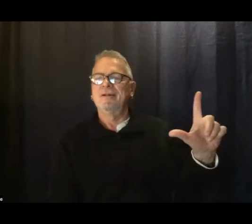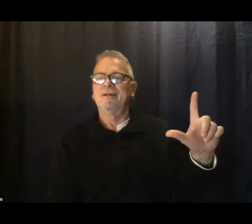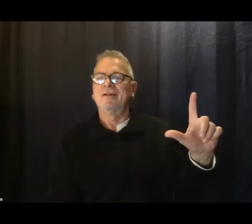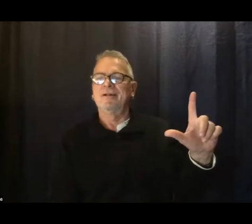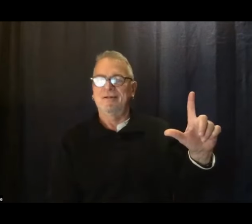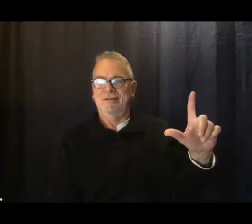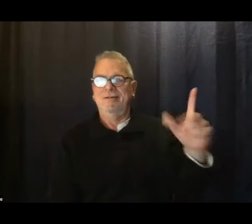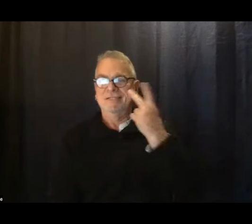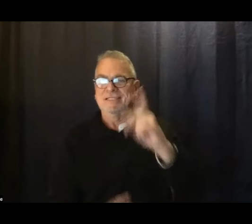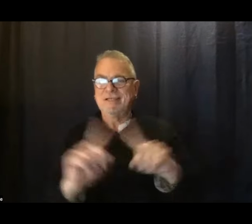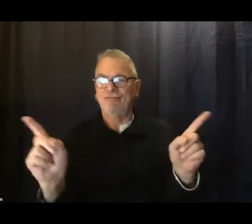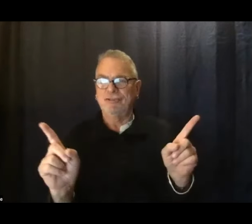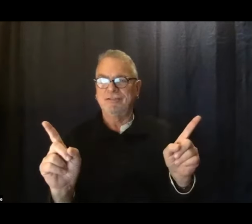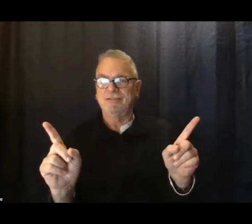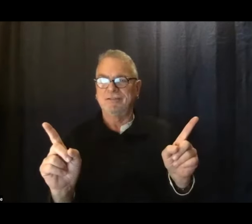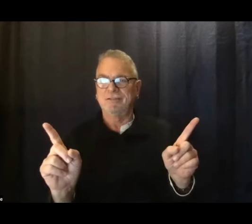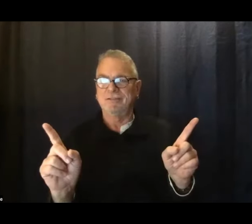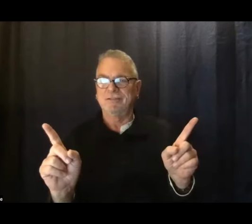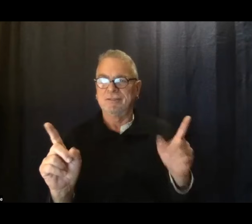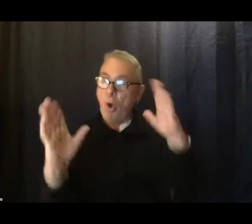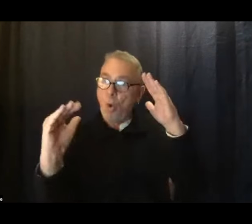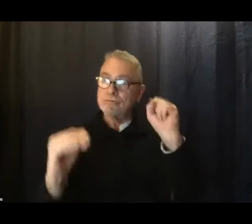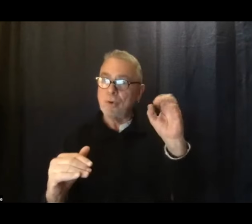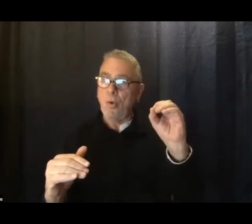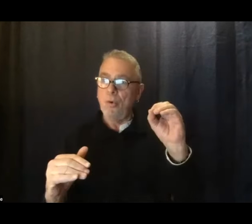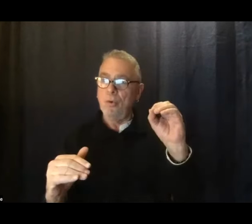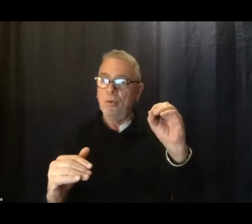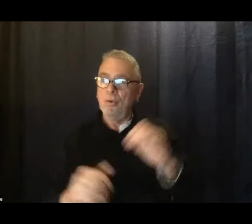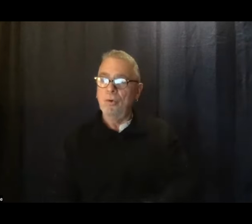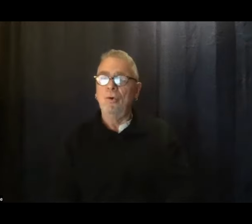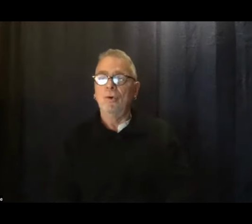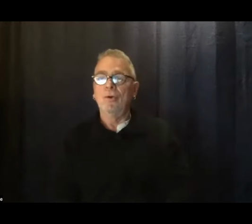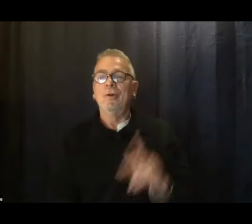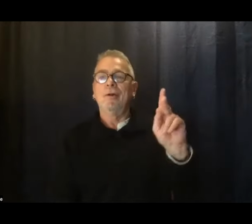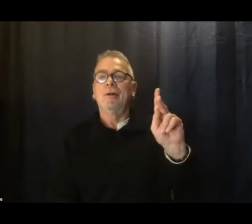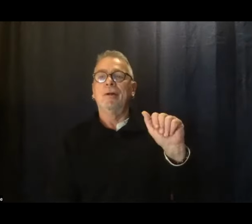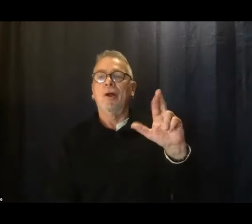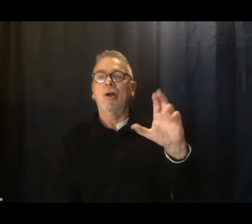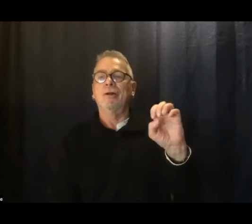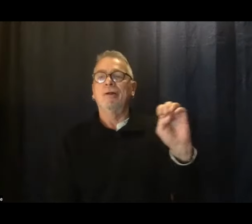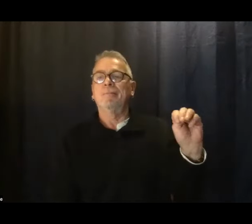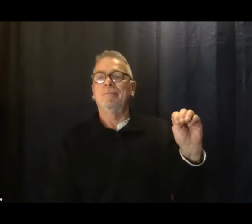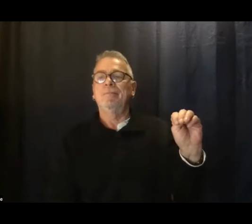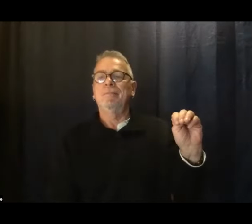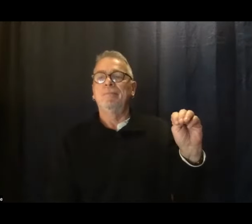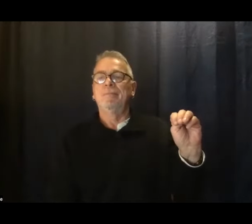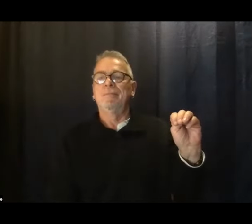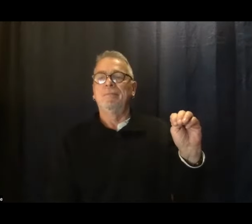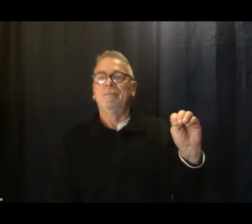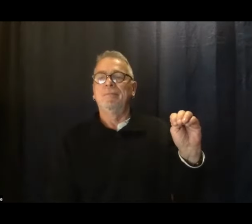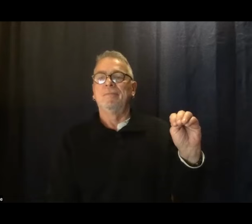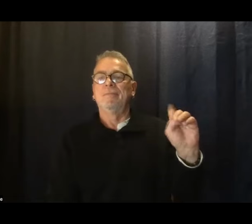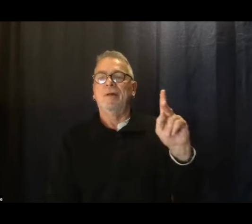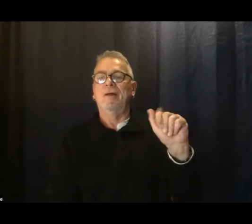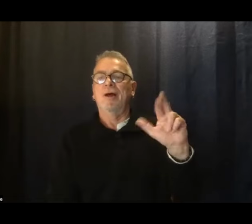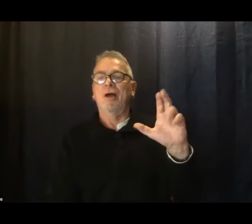Rapid. Notice the difference. I hope you see the difference. I keep saying notice it, but